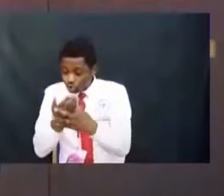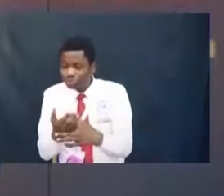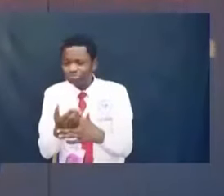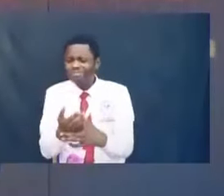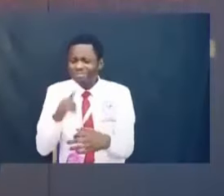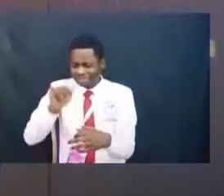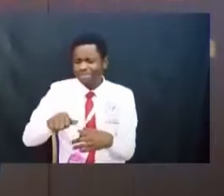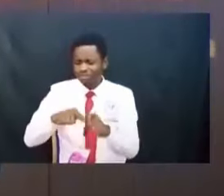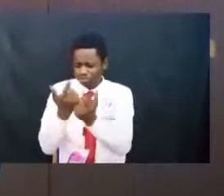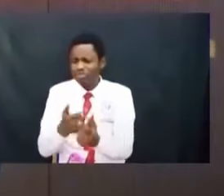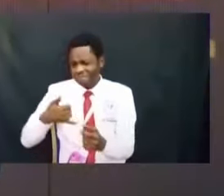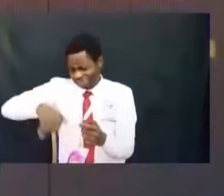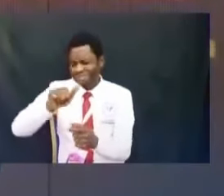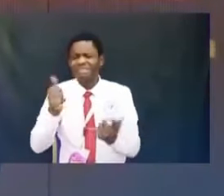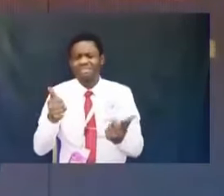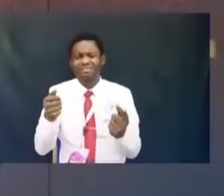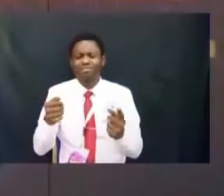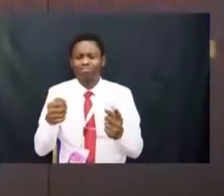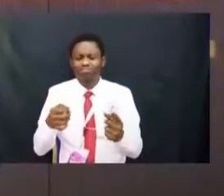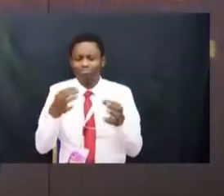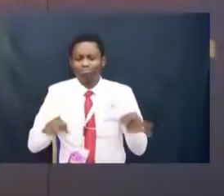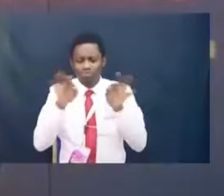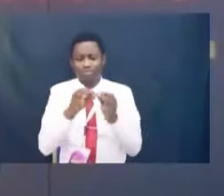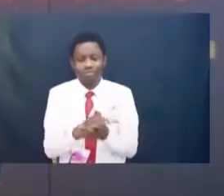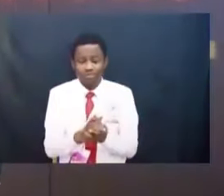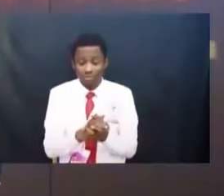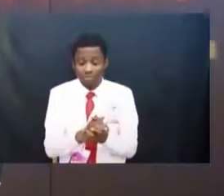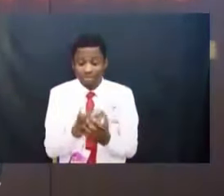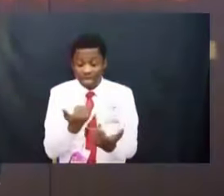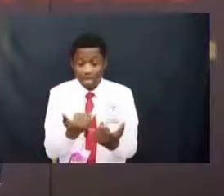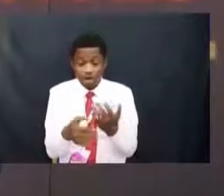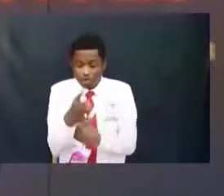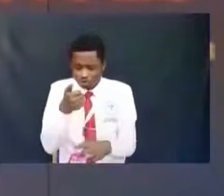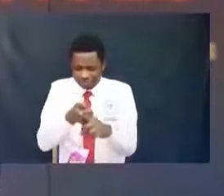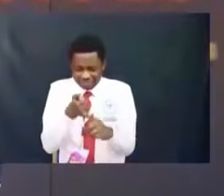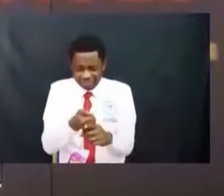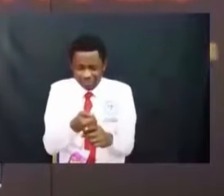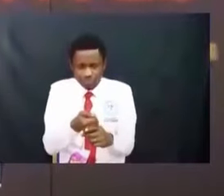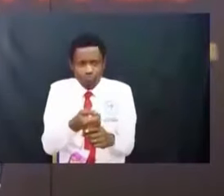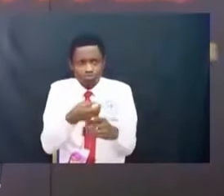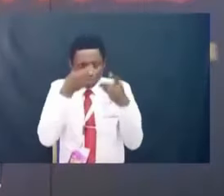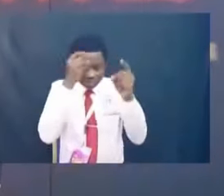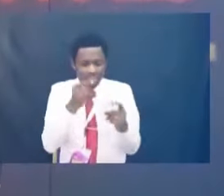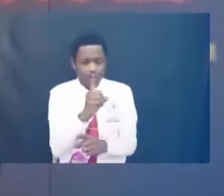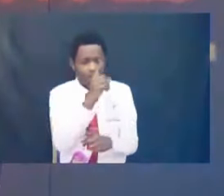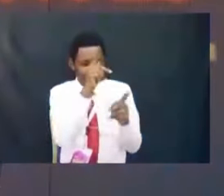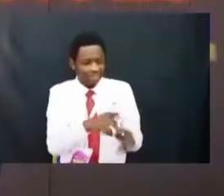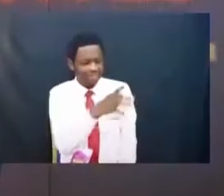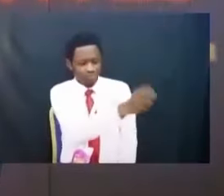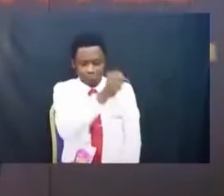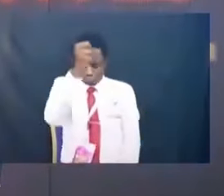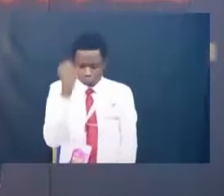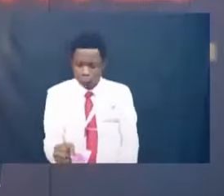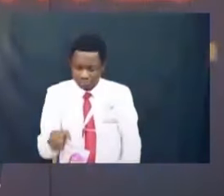you are, will intentionally raise an elder who will be checking you, so you can make it to heaven. So you not tamper